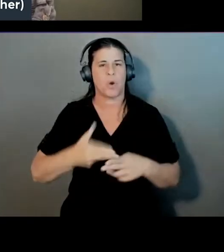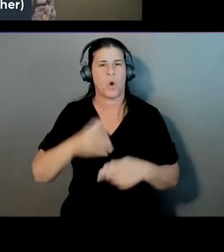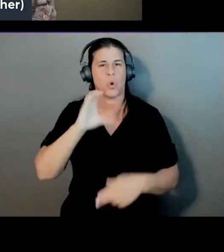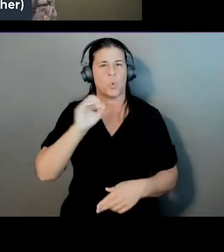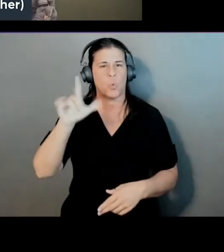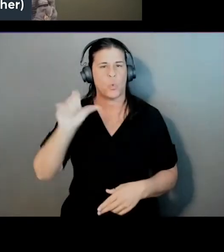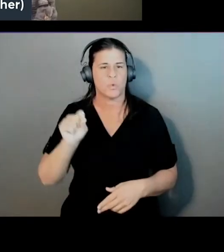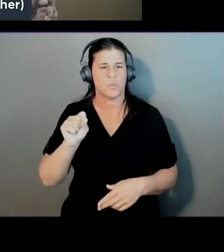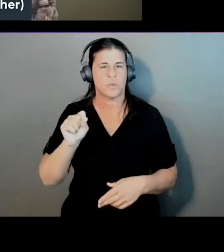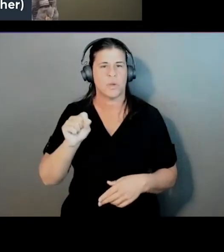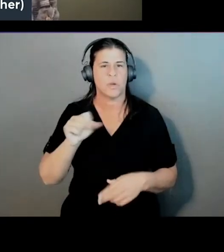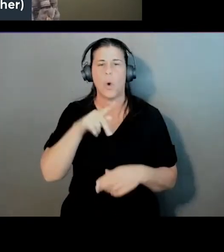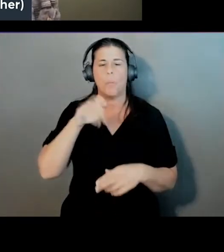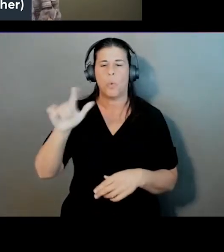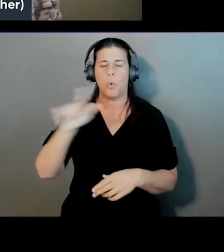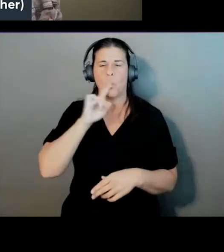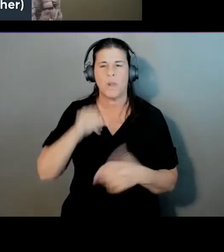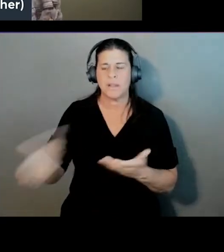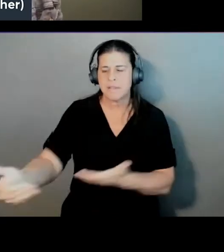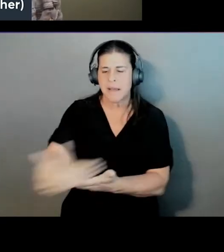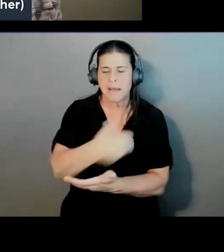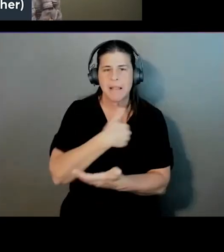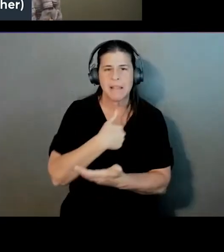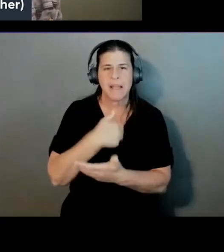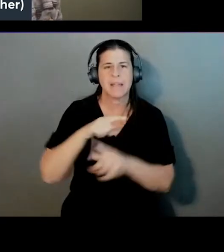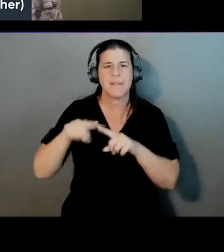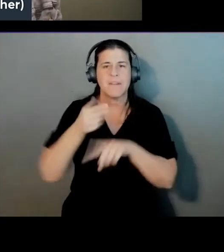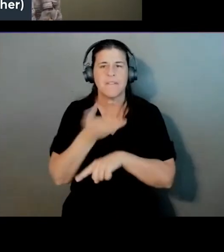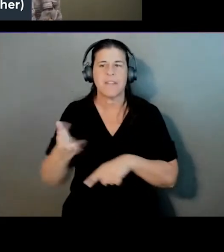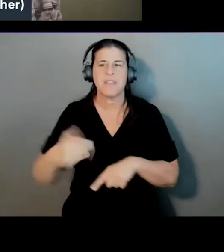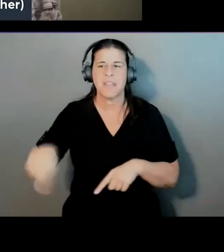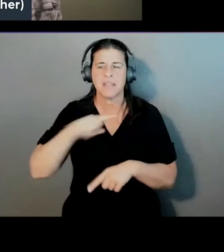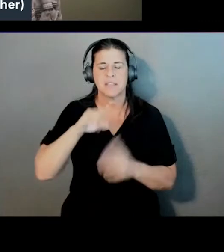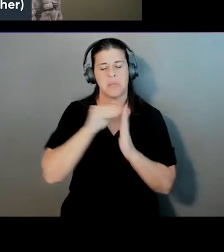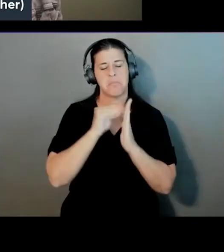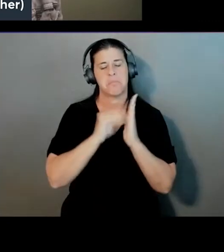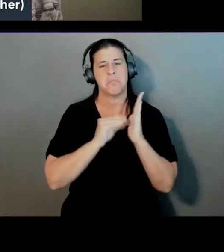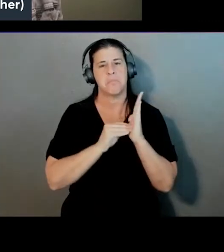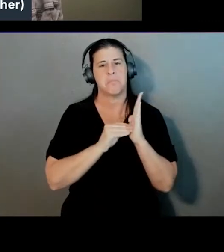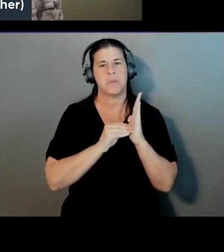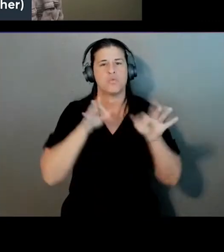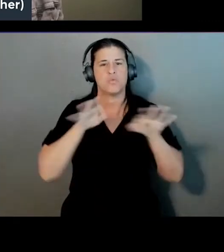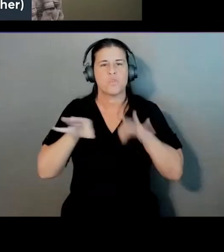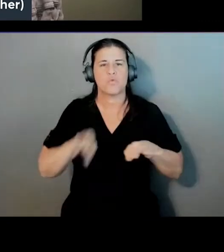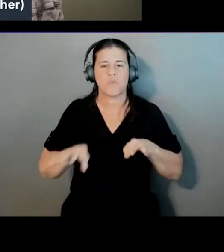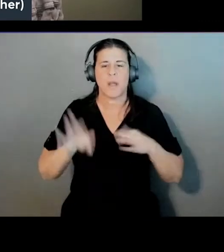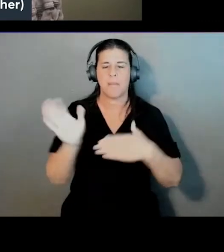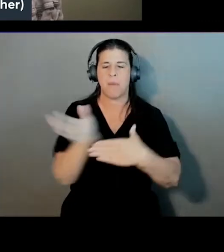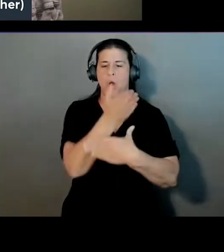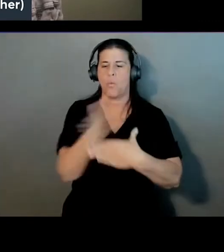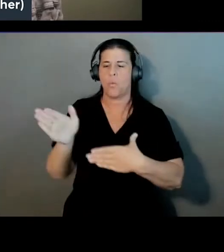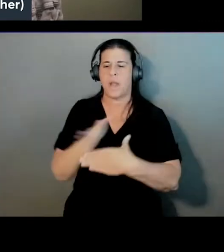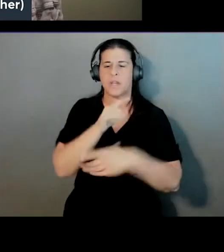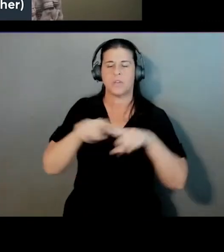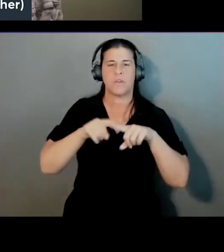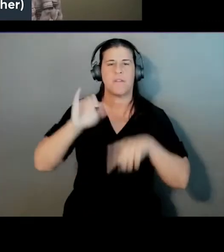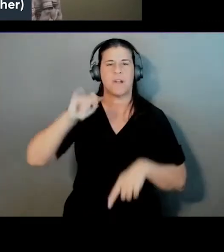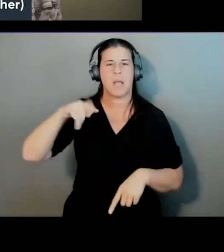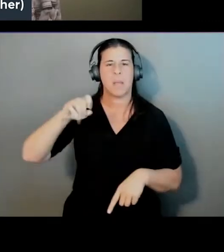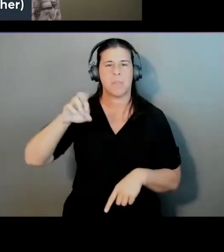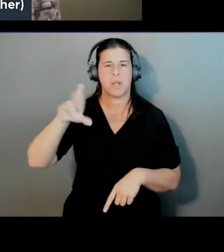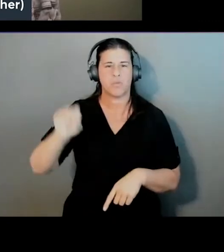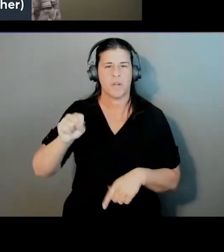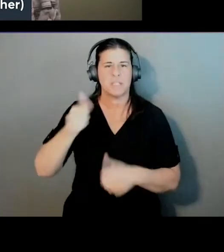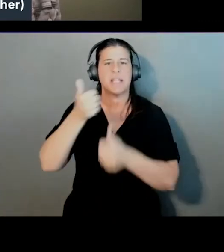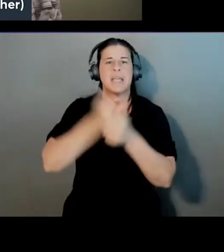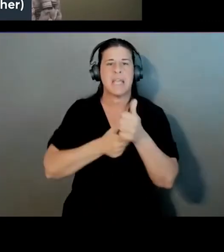a pool is a collection of CIDRs, which is a notation to describe a range of IP addresses. So each pool can have